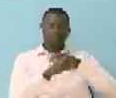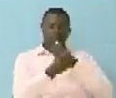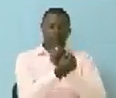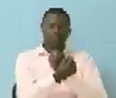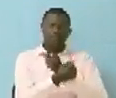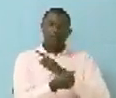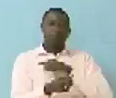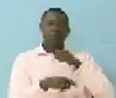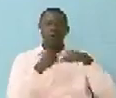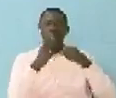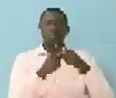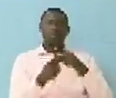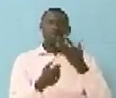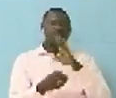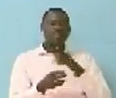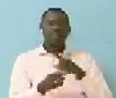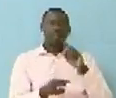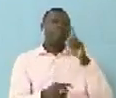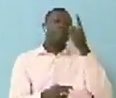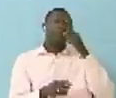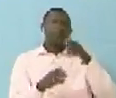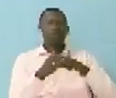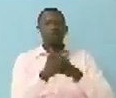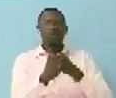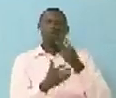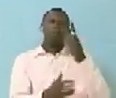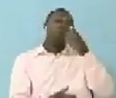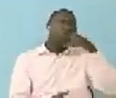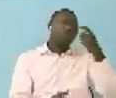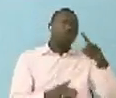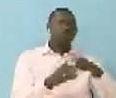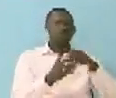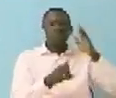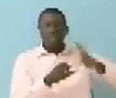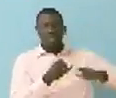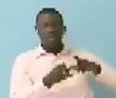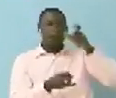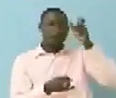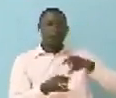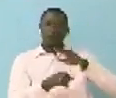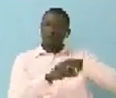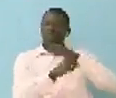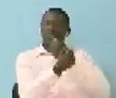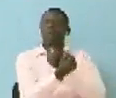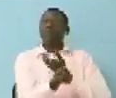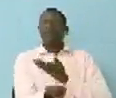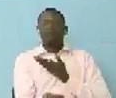This is not about whether he was the first or the 100 or the last to be arrested.